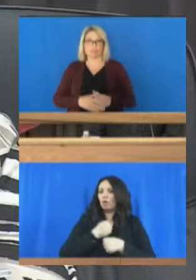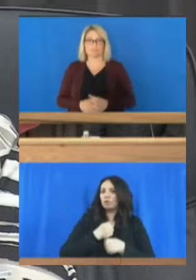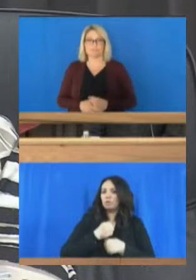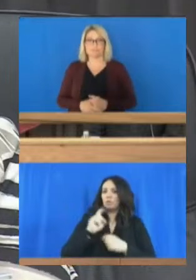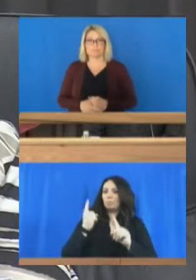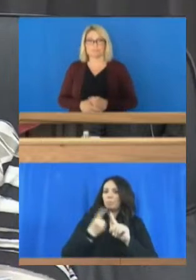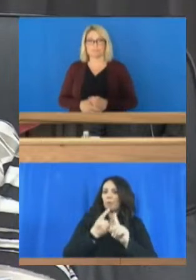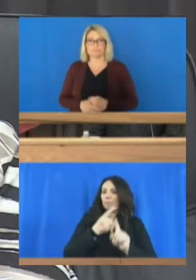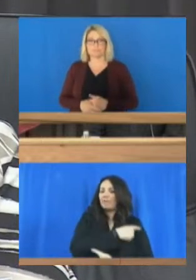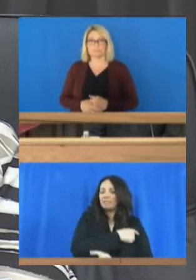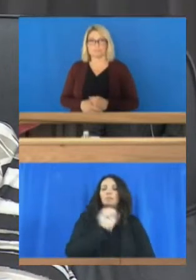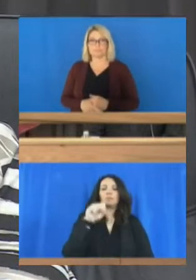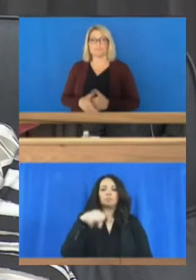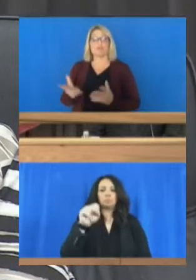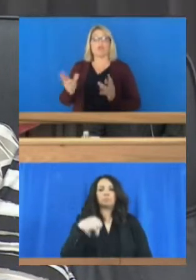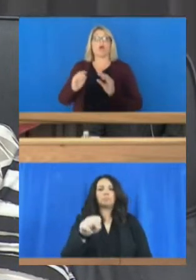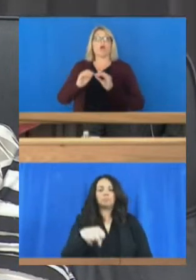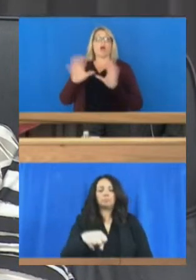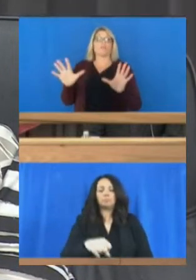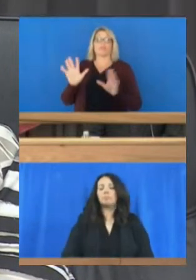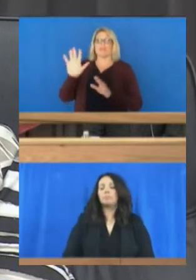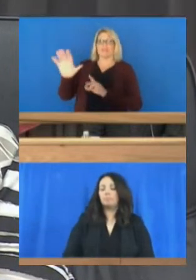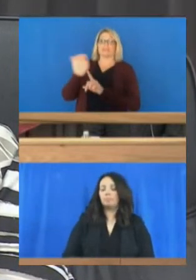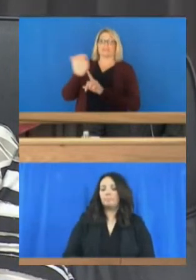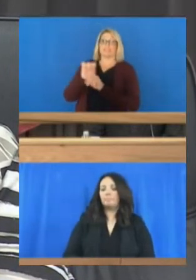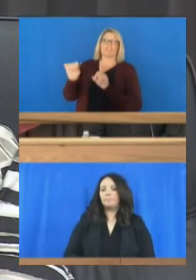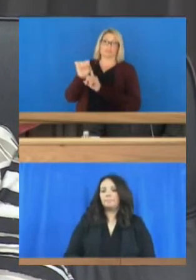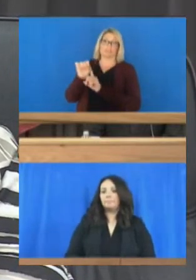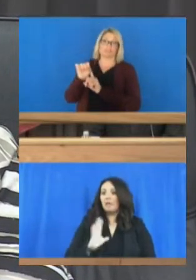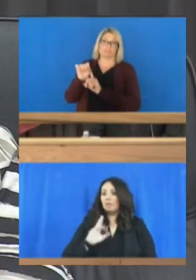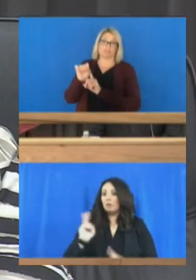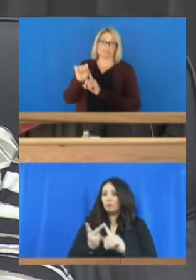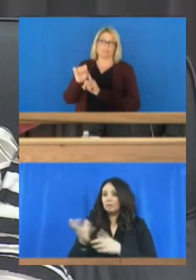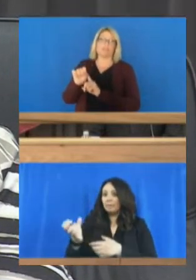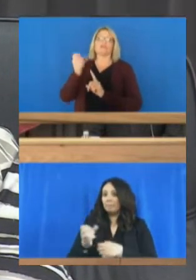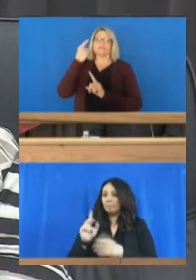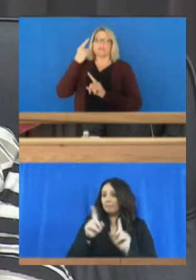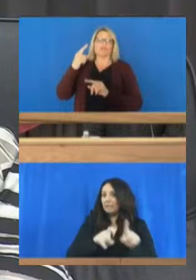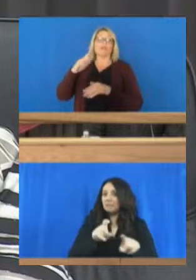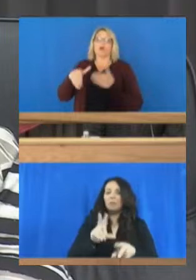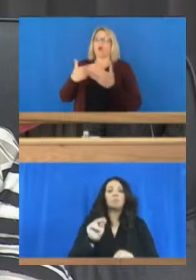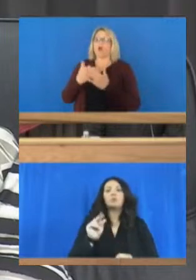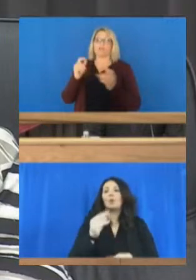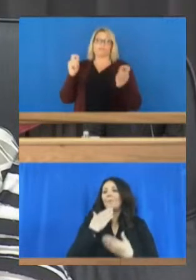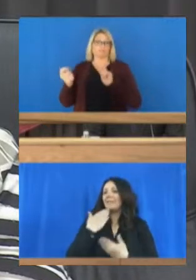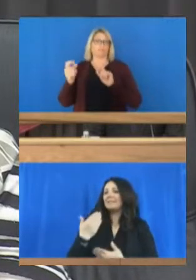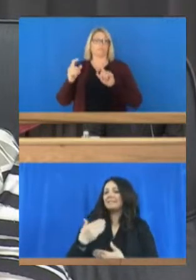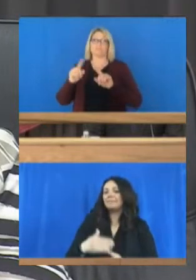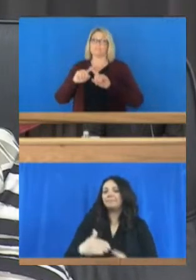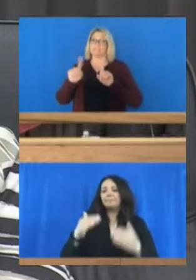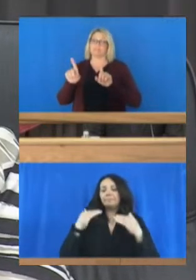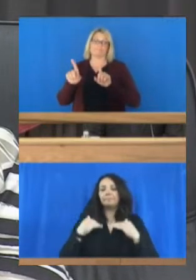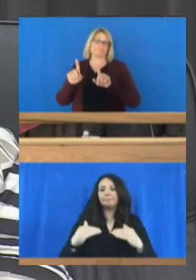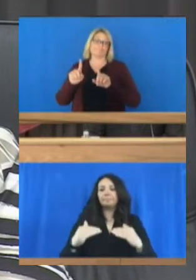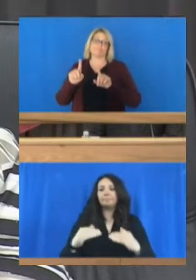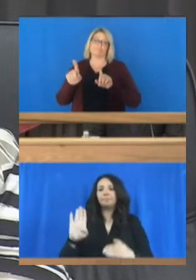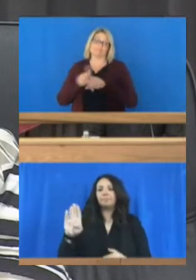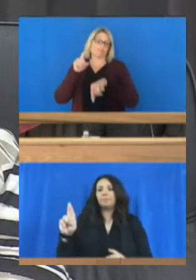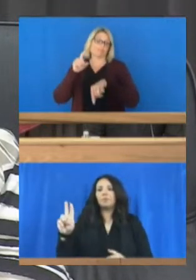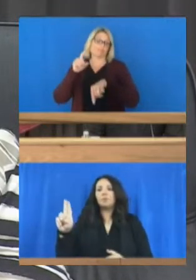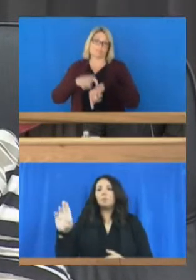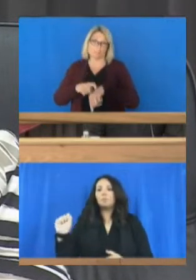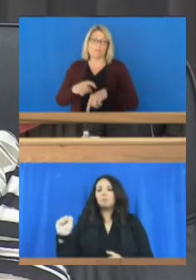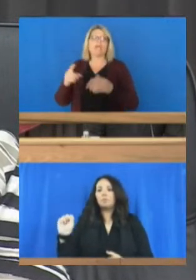And usually the public health nurses are very good about following up and making sure that people have the correct information. But again, there can